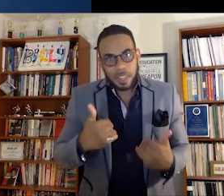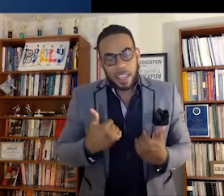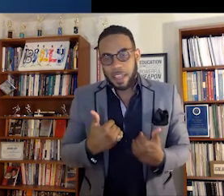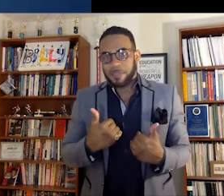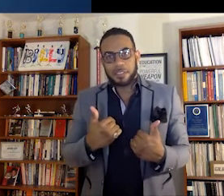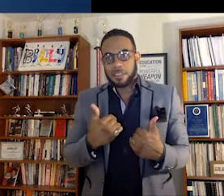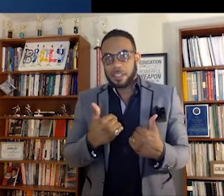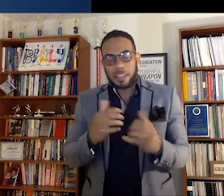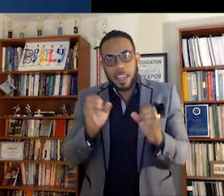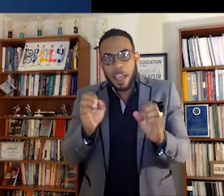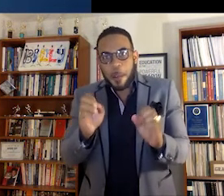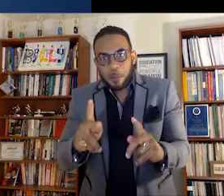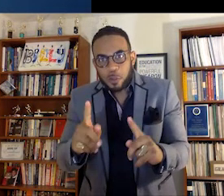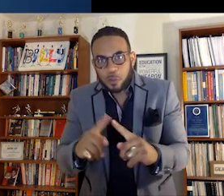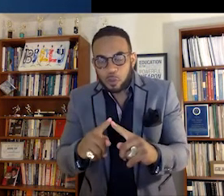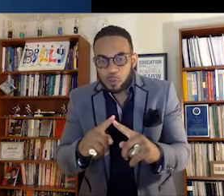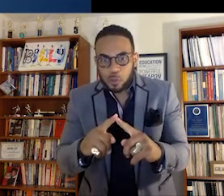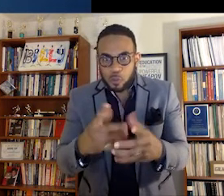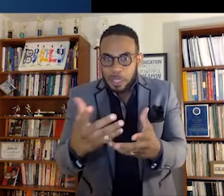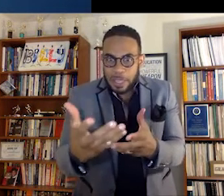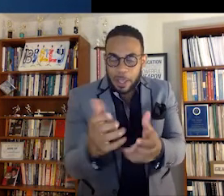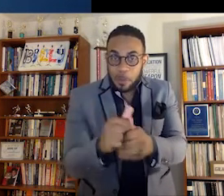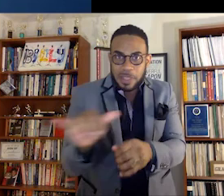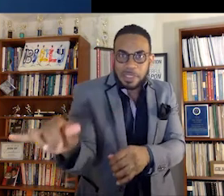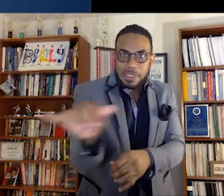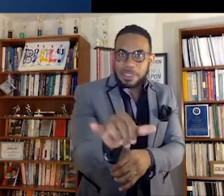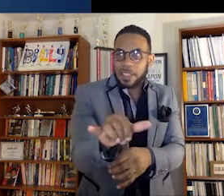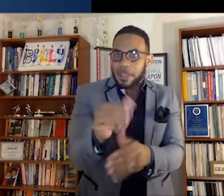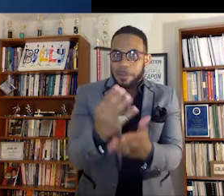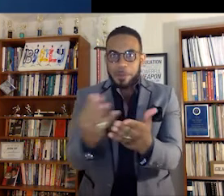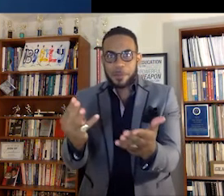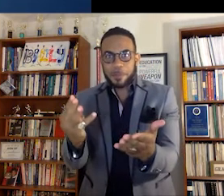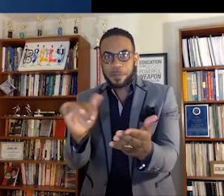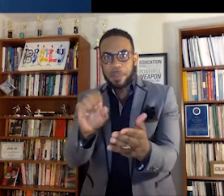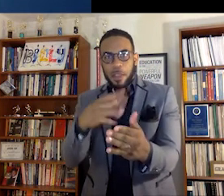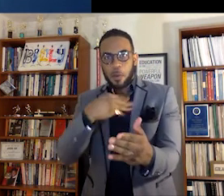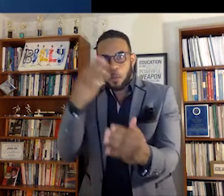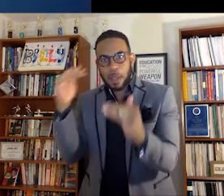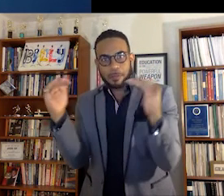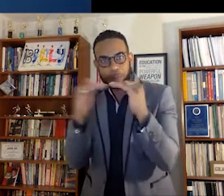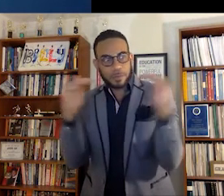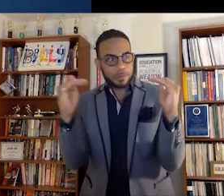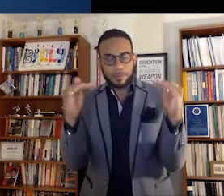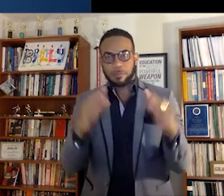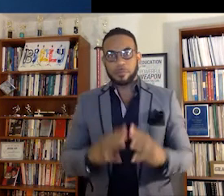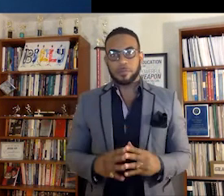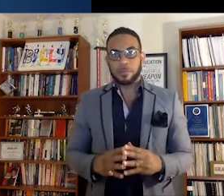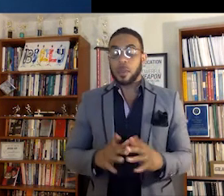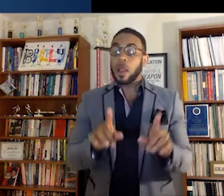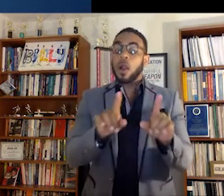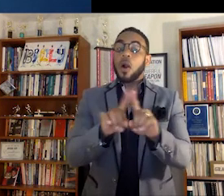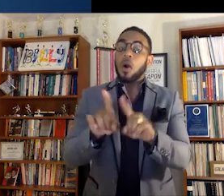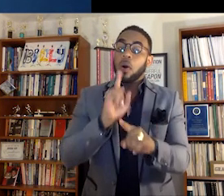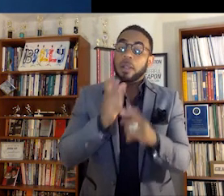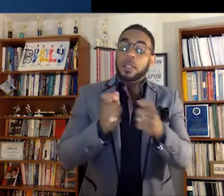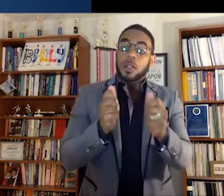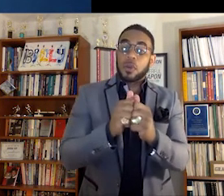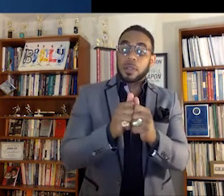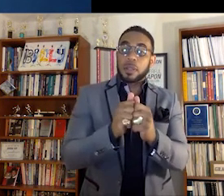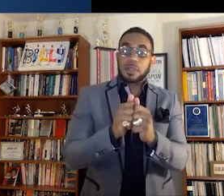the opportunity to engage with the same materials as their white counterparts. Also, they're dealing